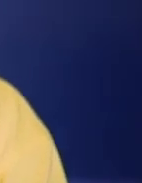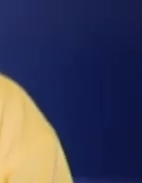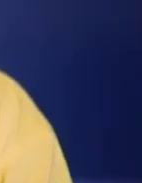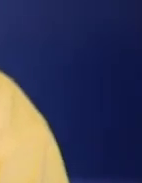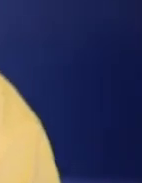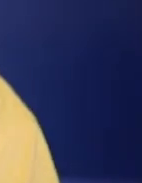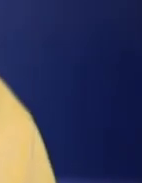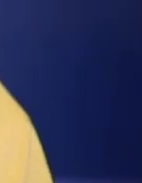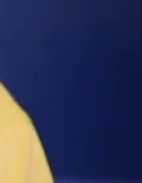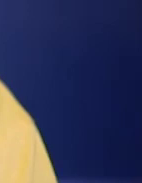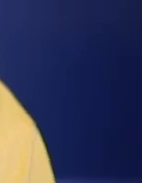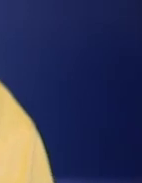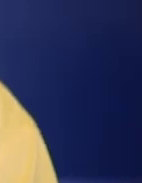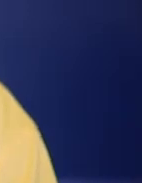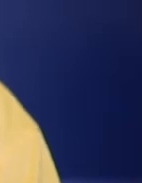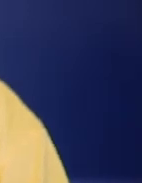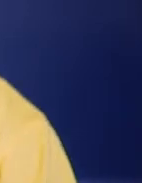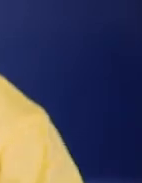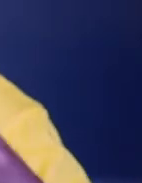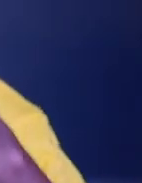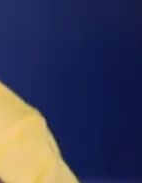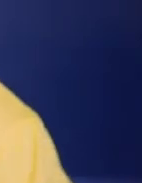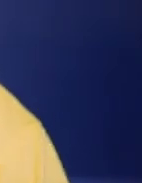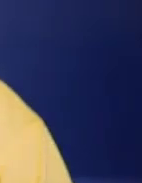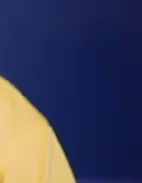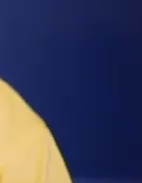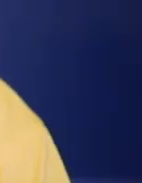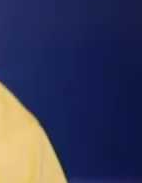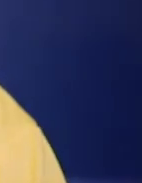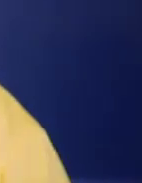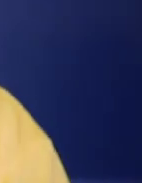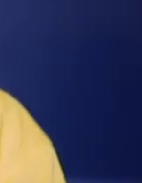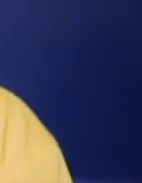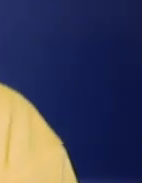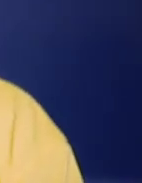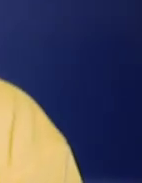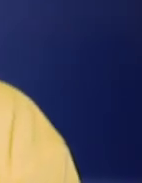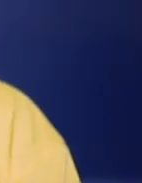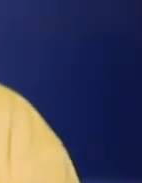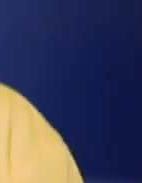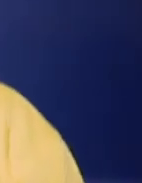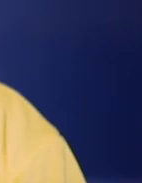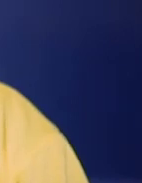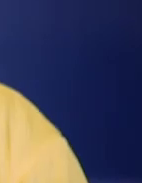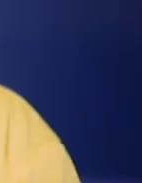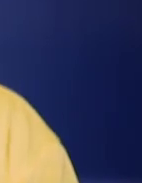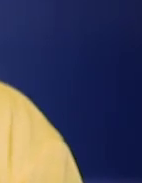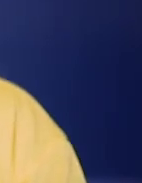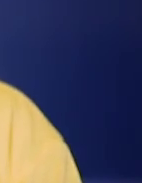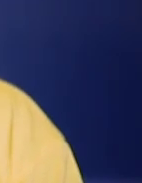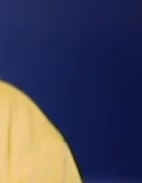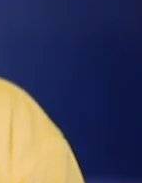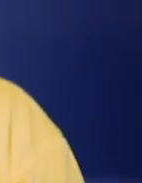channel, make sure that you subscribe to the YouTube channel so that when we upload new videos, you can have access to them. And also, if you don't understand